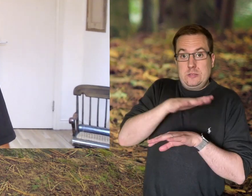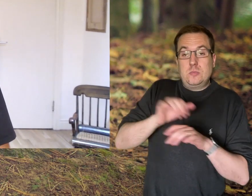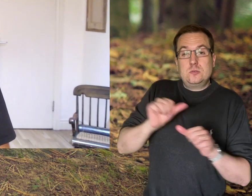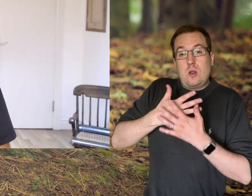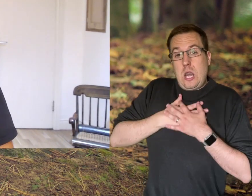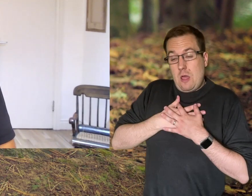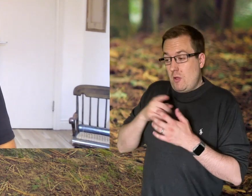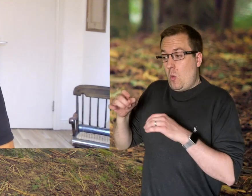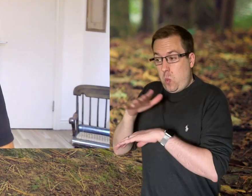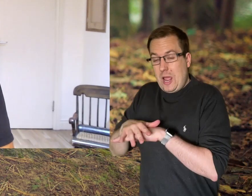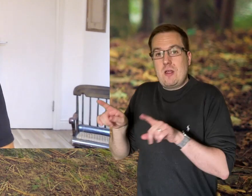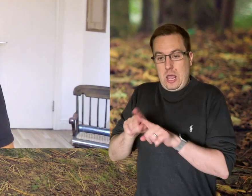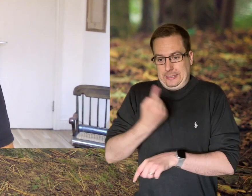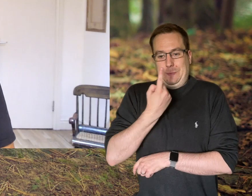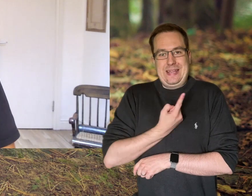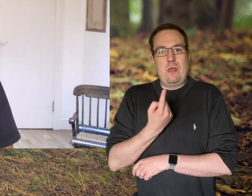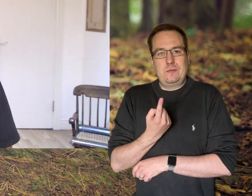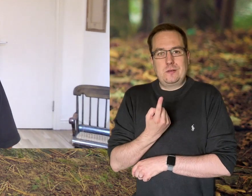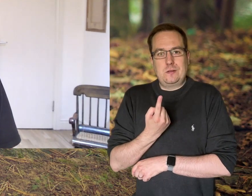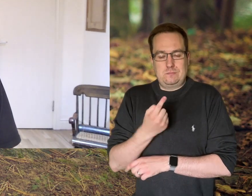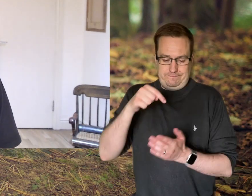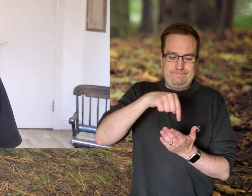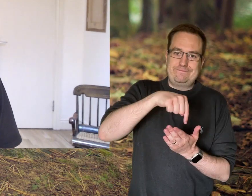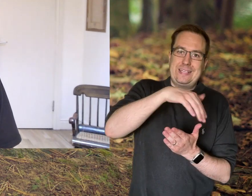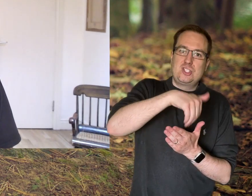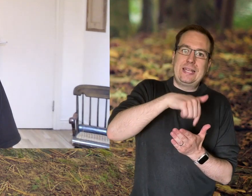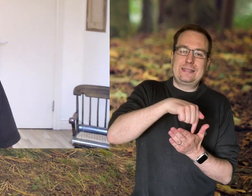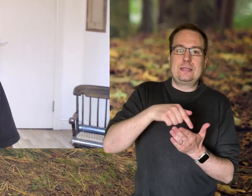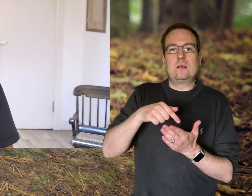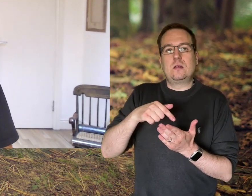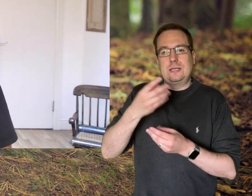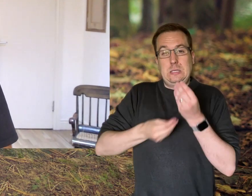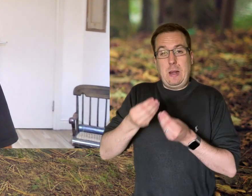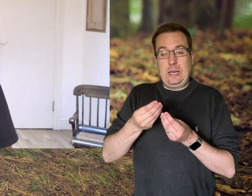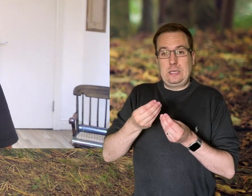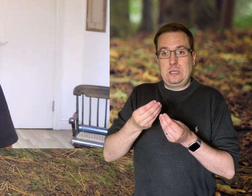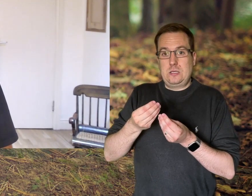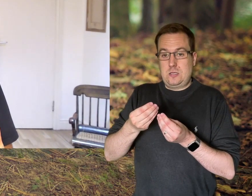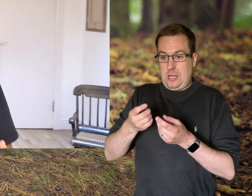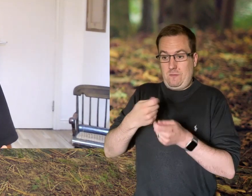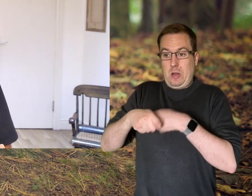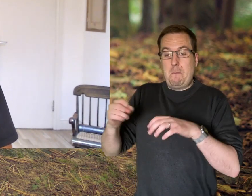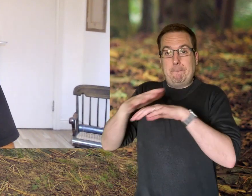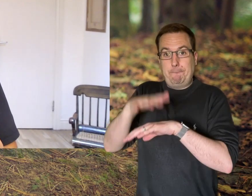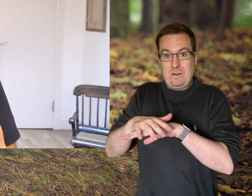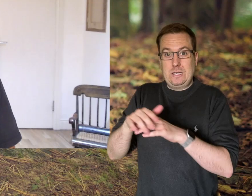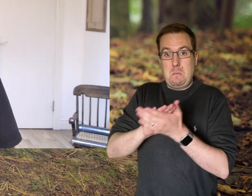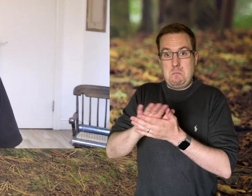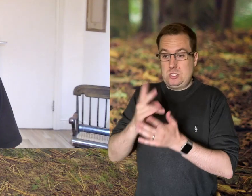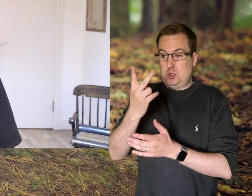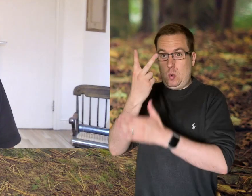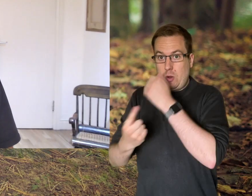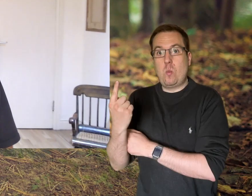Genesis talks about two becoming one flesh. If you're married or you've been married, you know that there's something really special when you're in